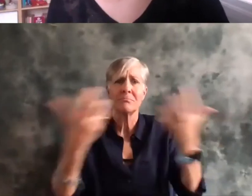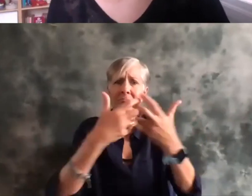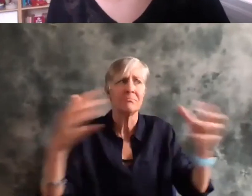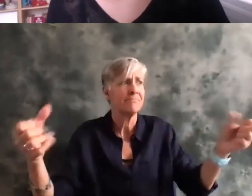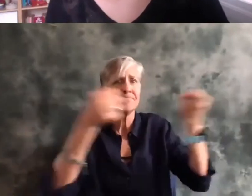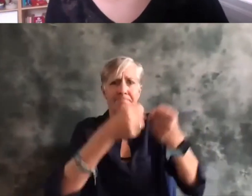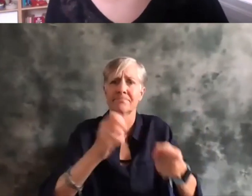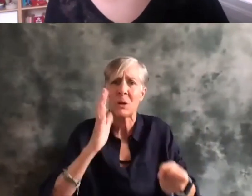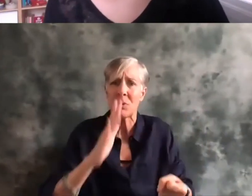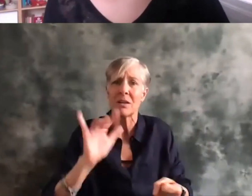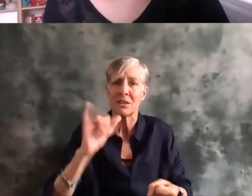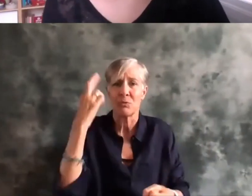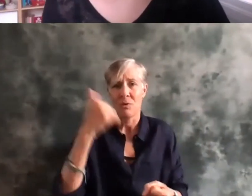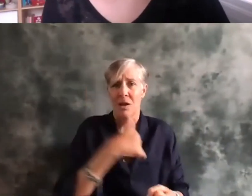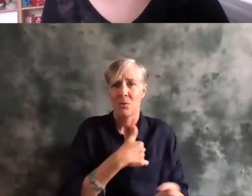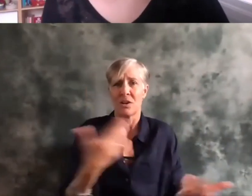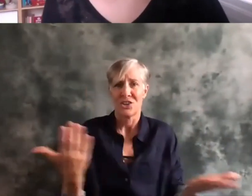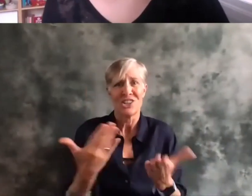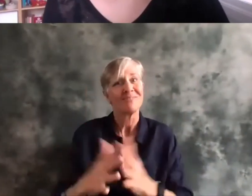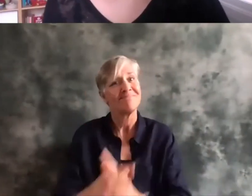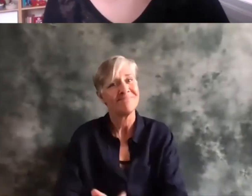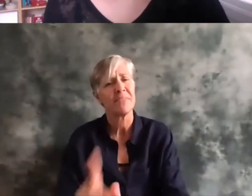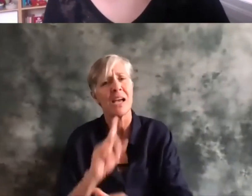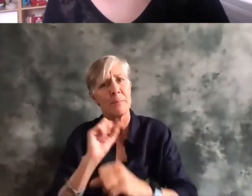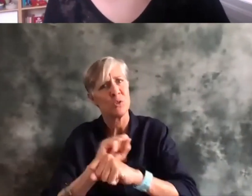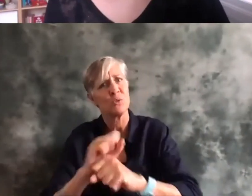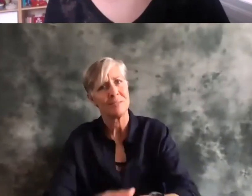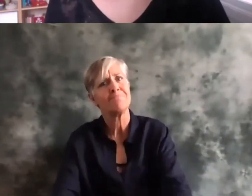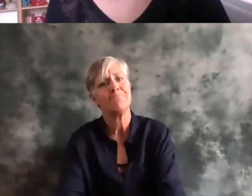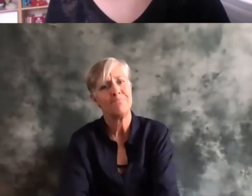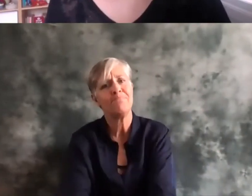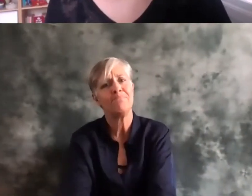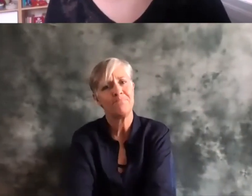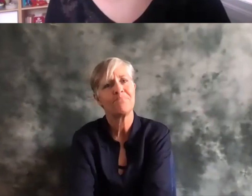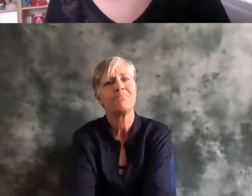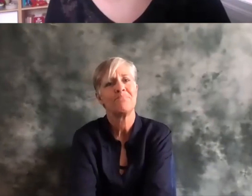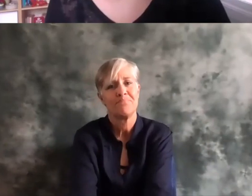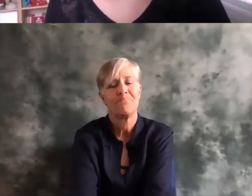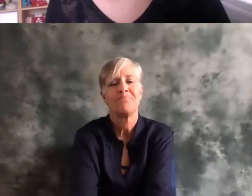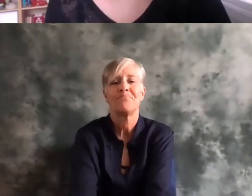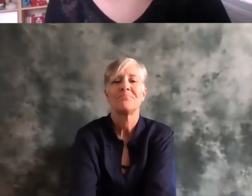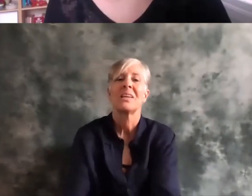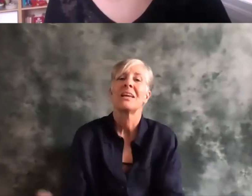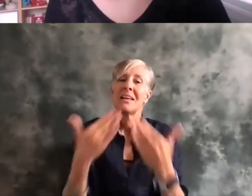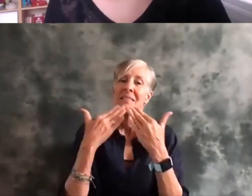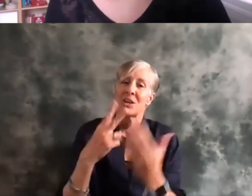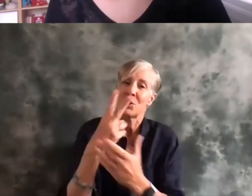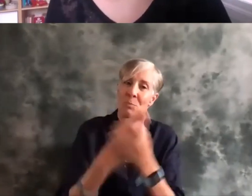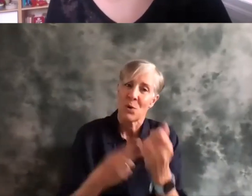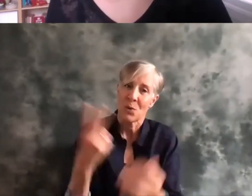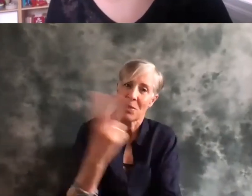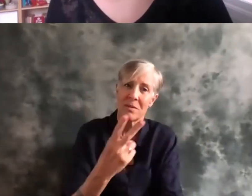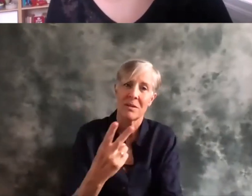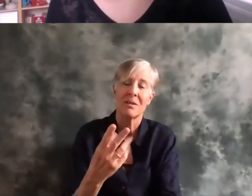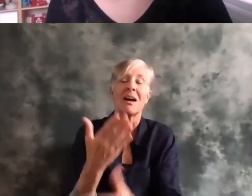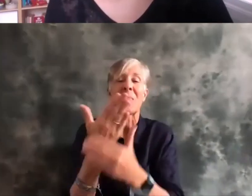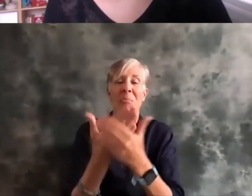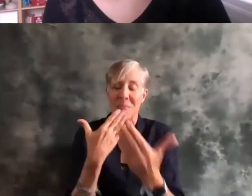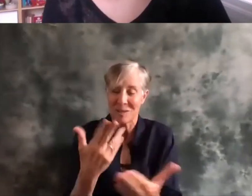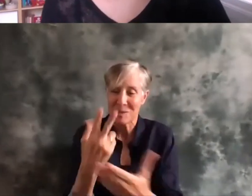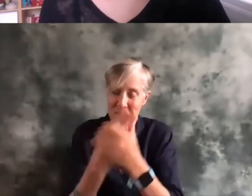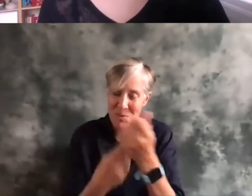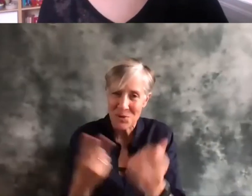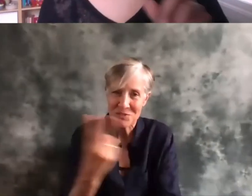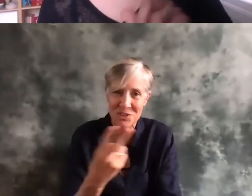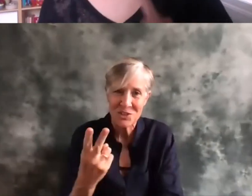other up. Absolutely. we'll rise together. Yeah. Well, thanks to both of you.